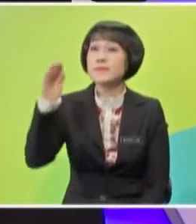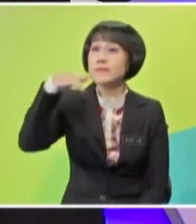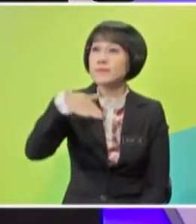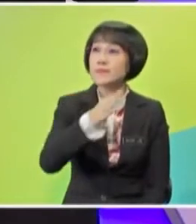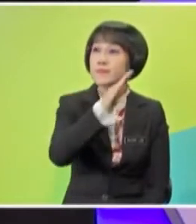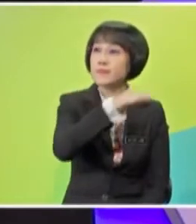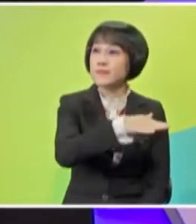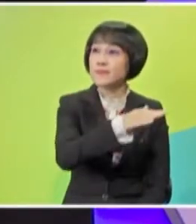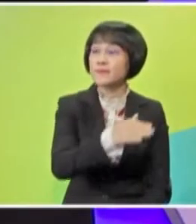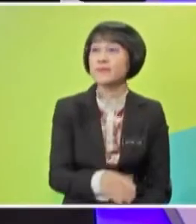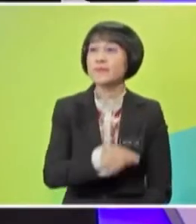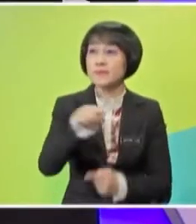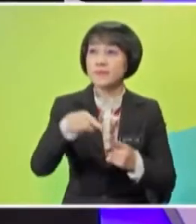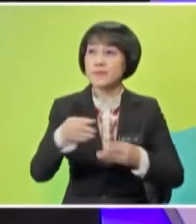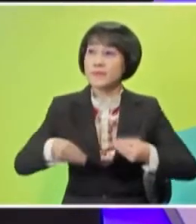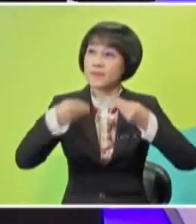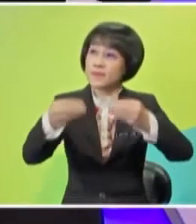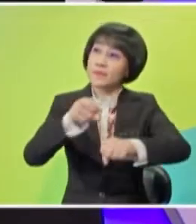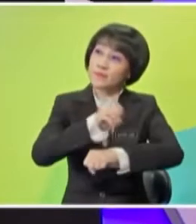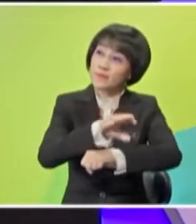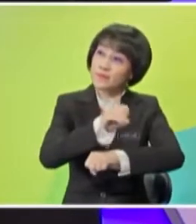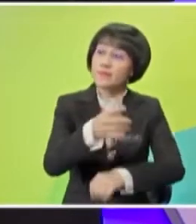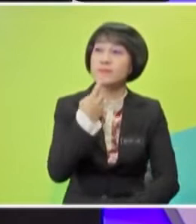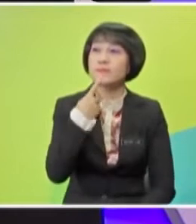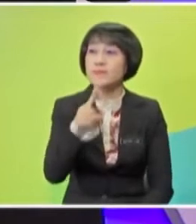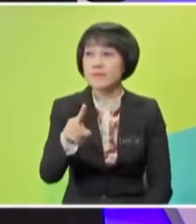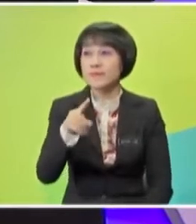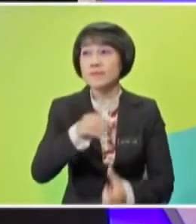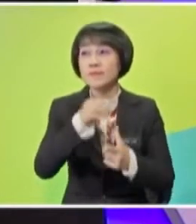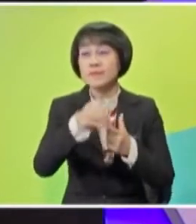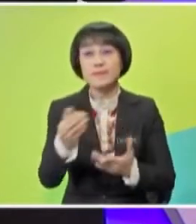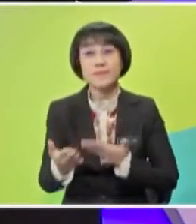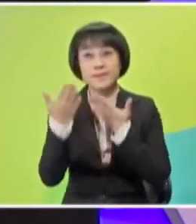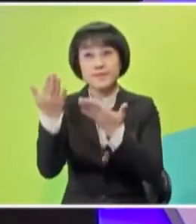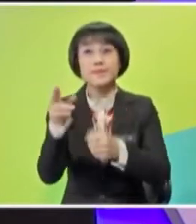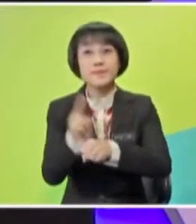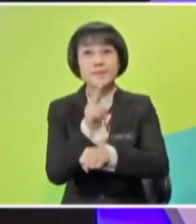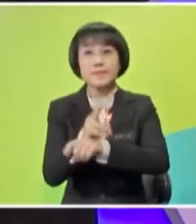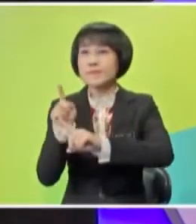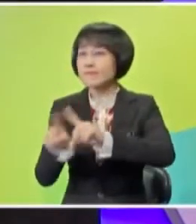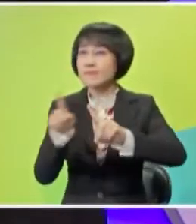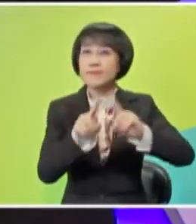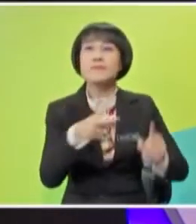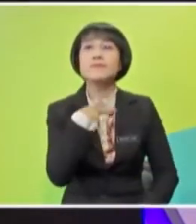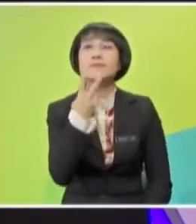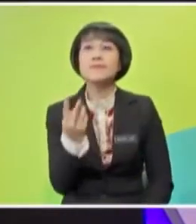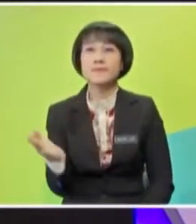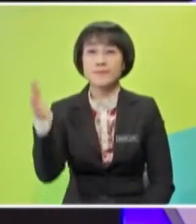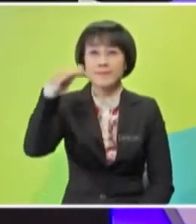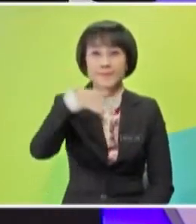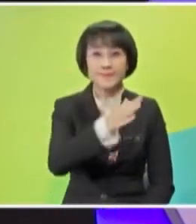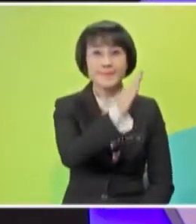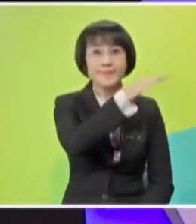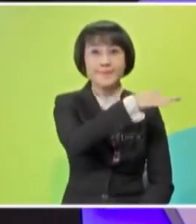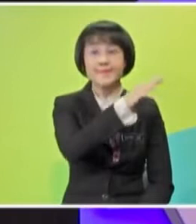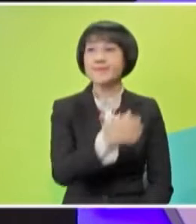where while you are giving advice, while you are giving orders, while you are making suggestion, you use different tones. That's true. Okay, that's true. Okay.